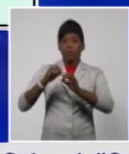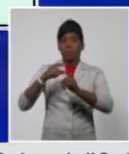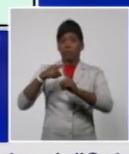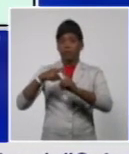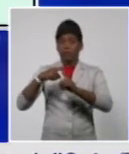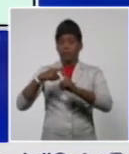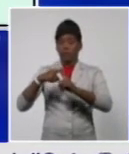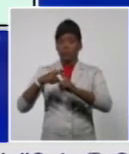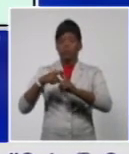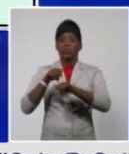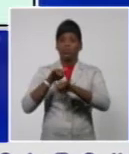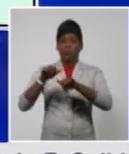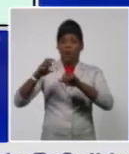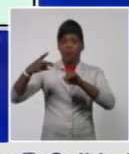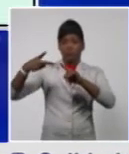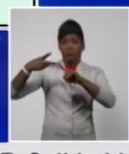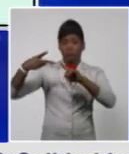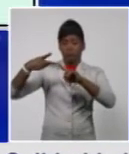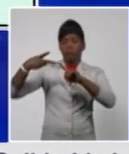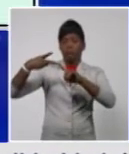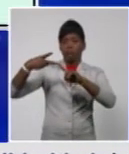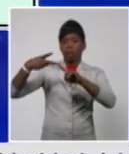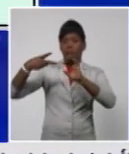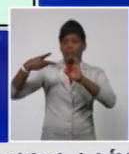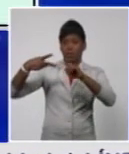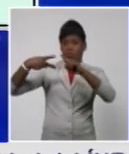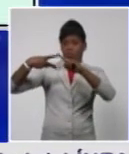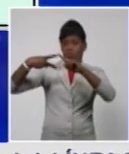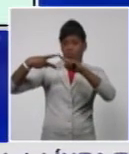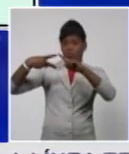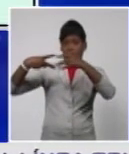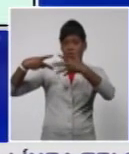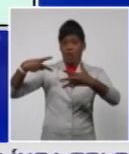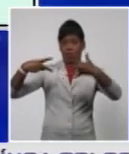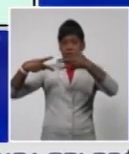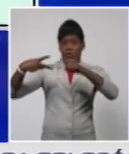1,136 people died from the virus, for a total of